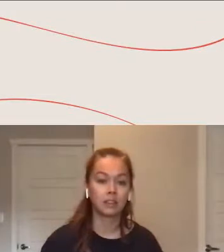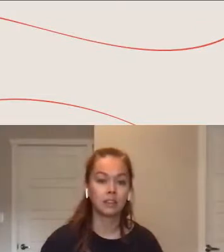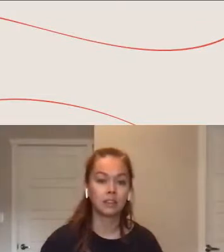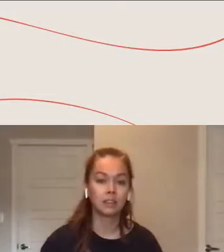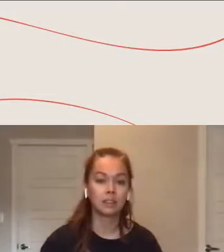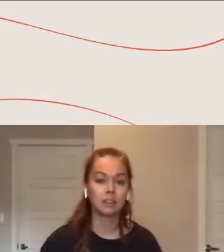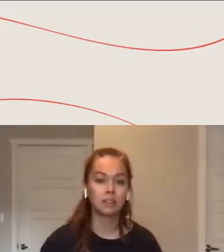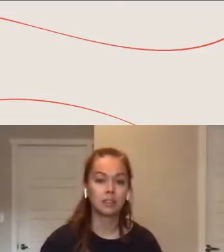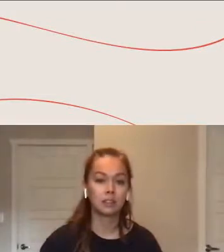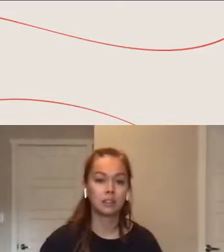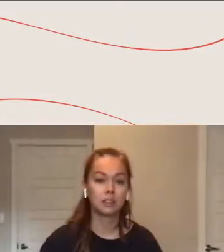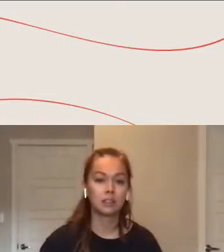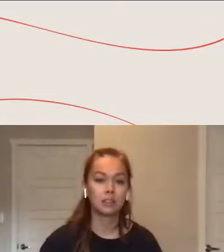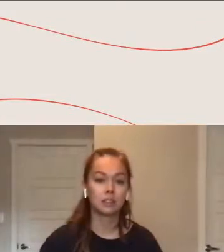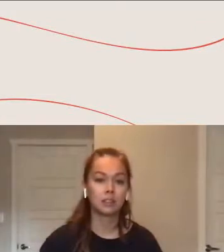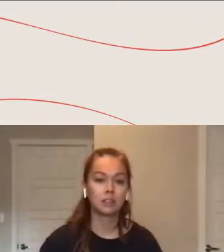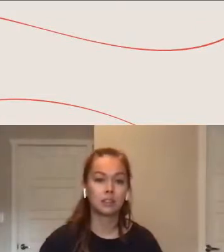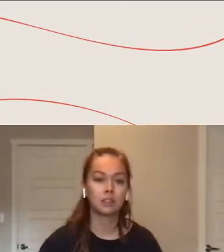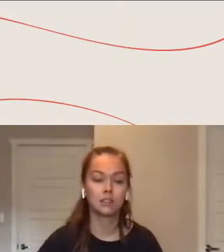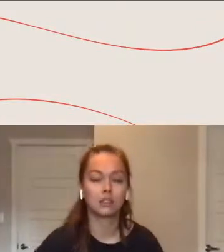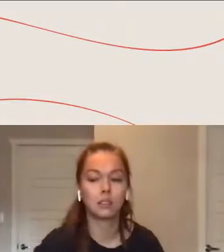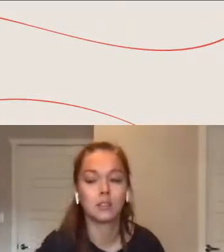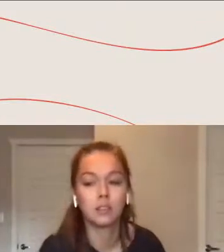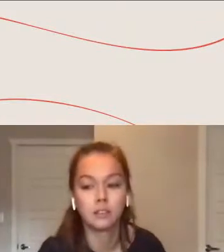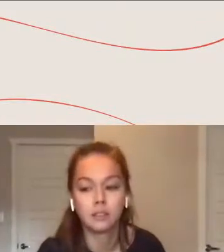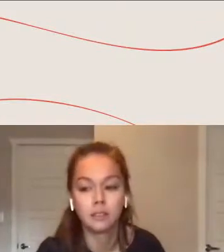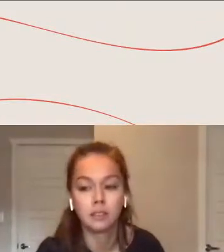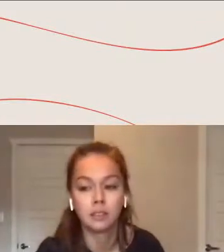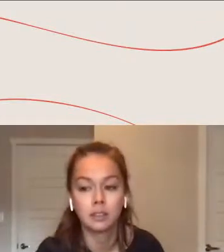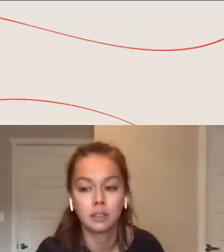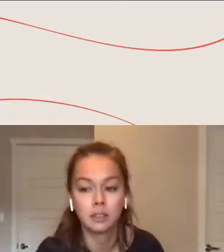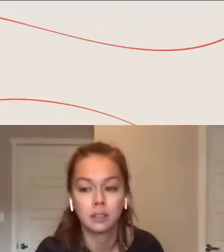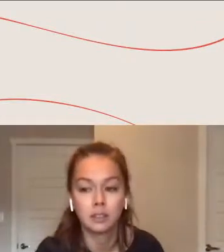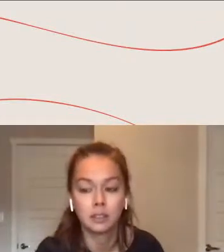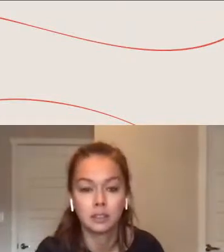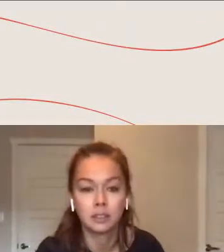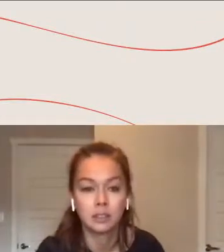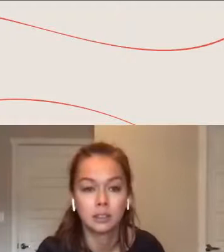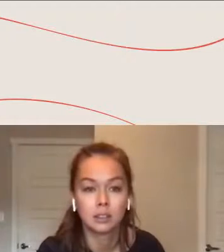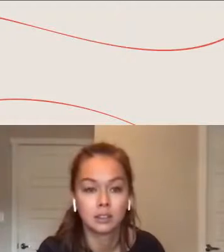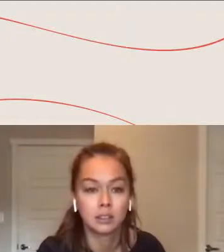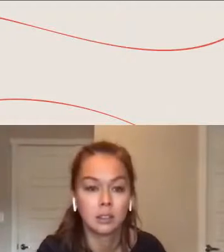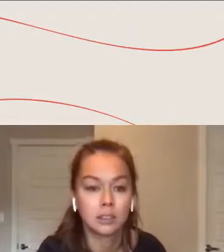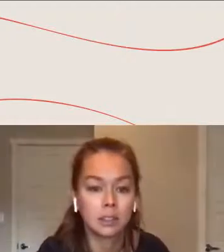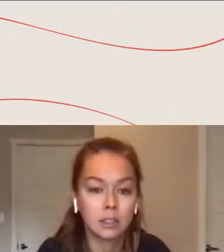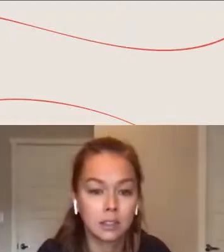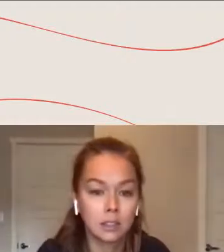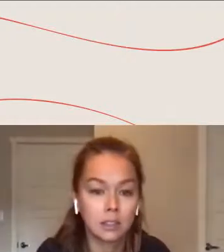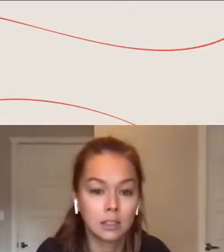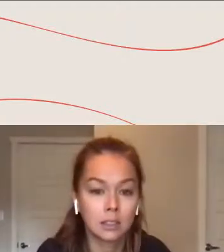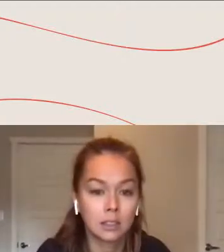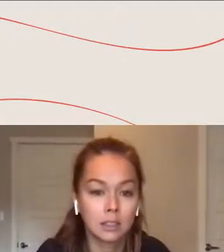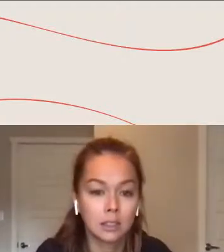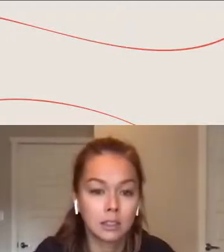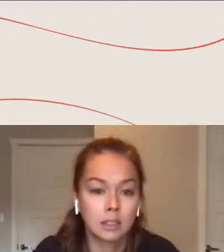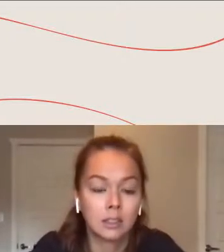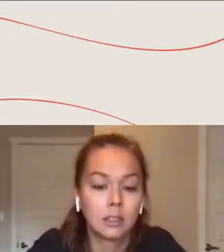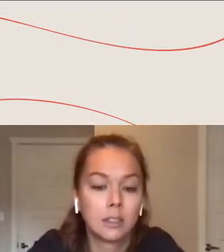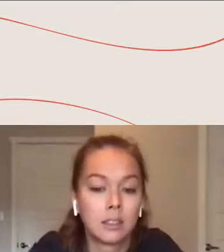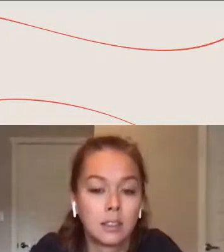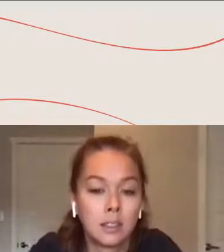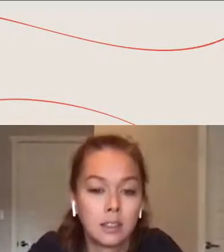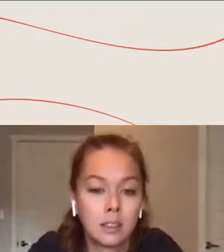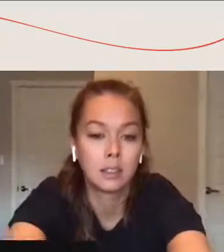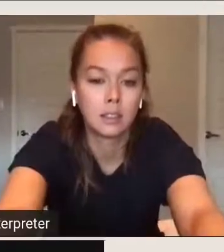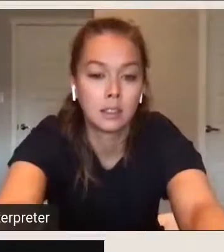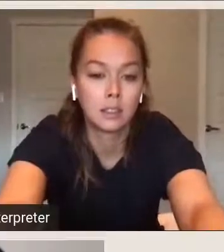actually, looks like we're going to bring back some of our guests. We're going to bring back Trisha and Aaron from Lola's Wake because we